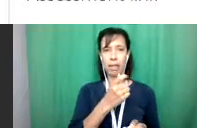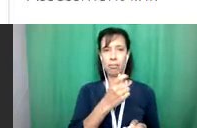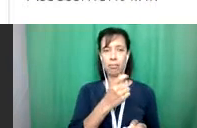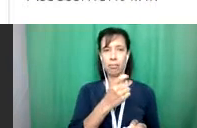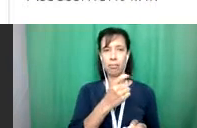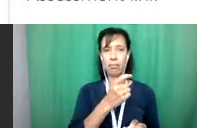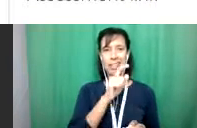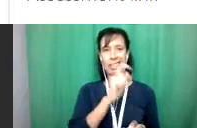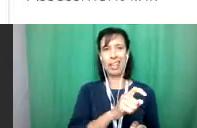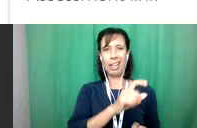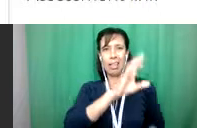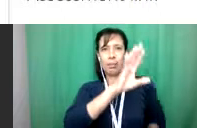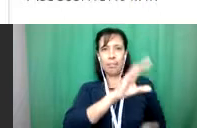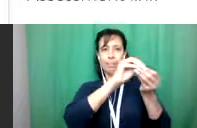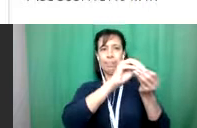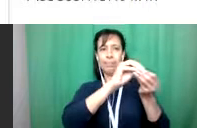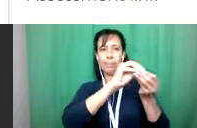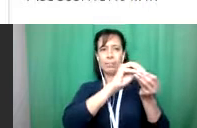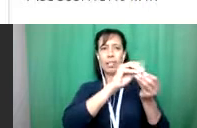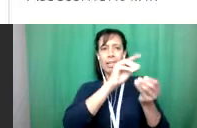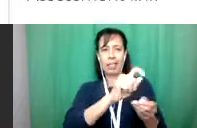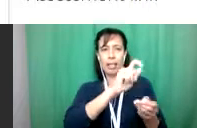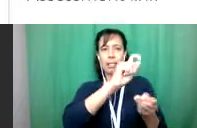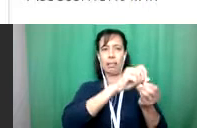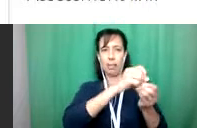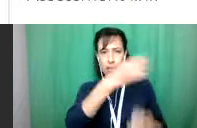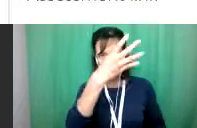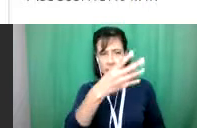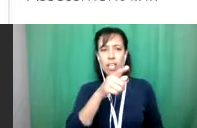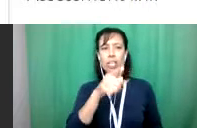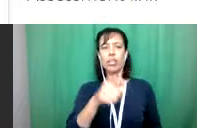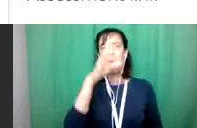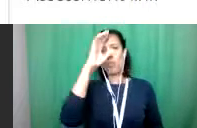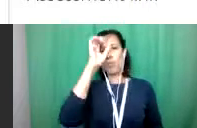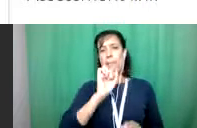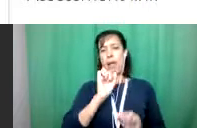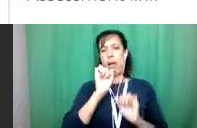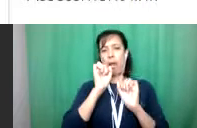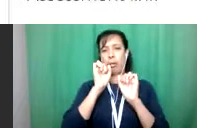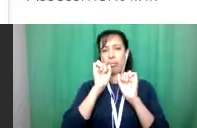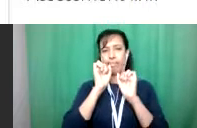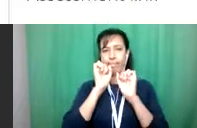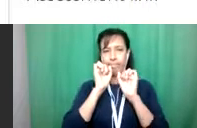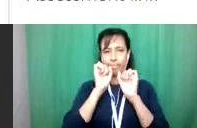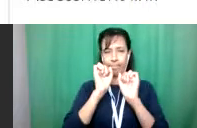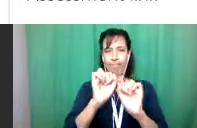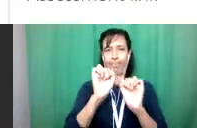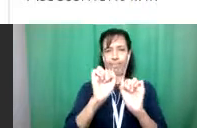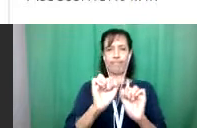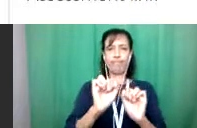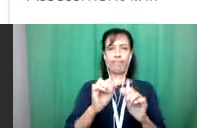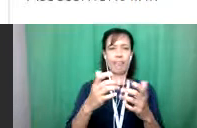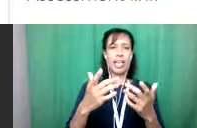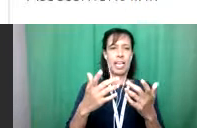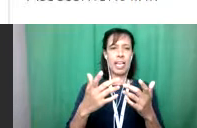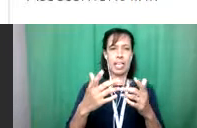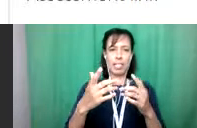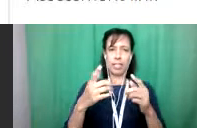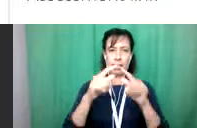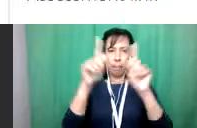things here which you won't have access to, and some things which I can hide from you. So I've hidden some stuff deliberately,